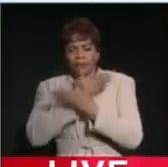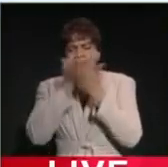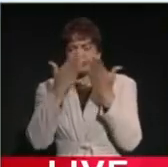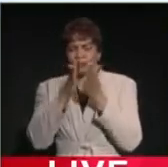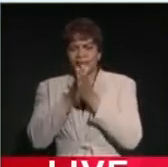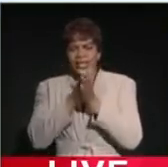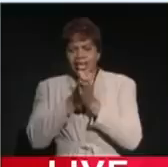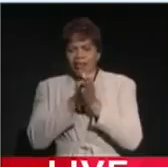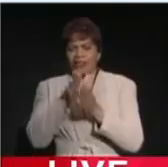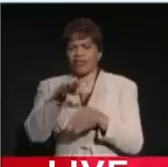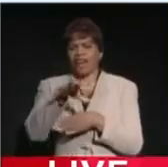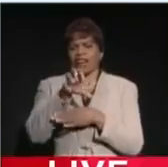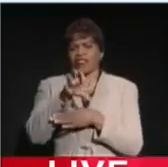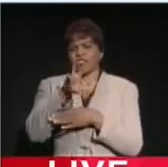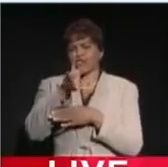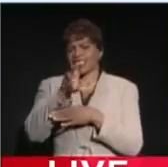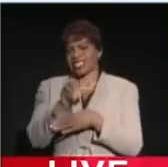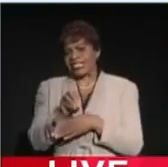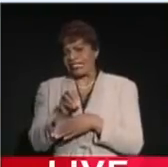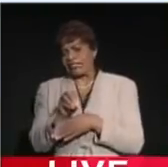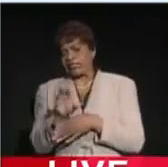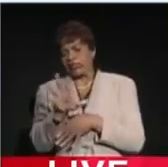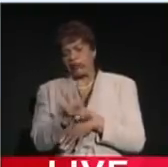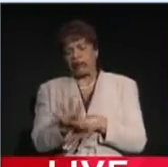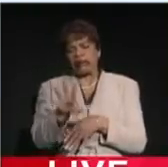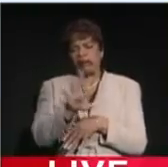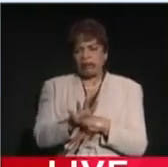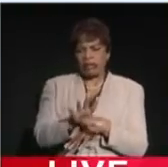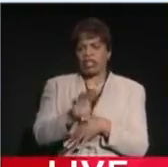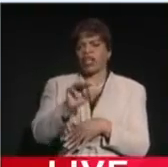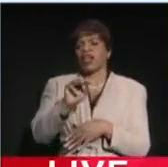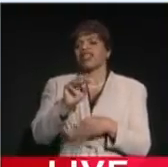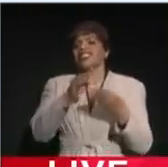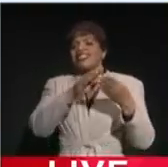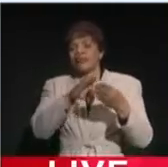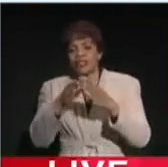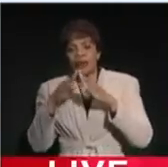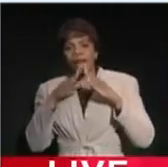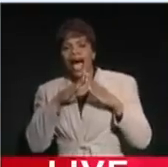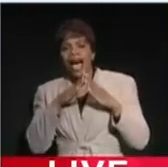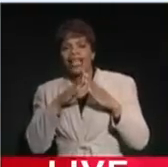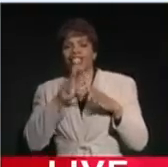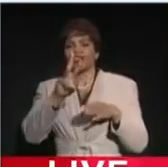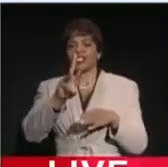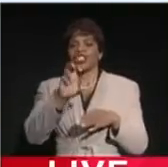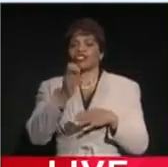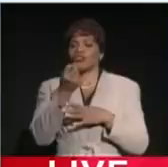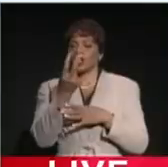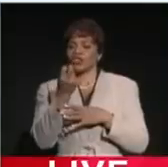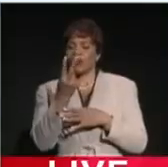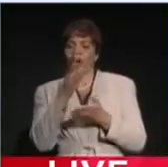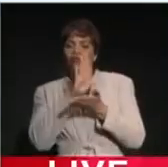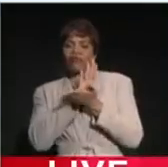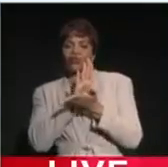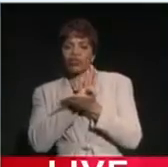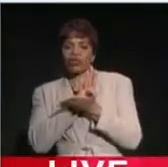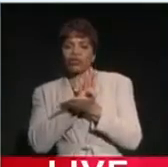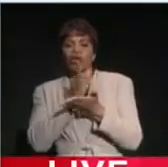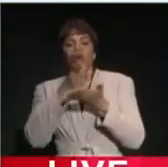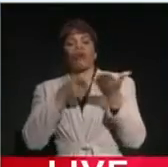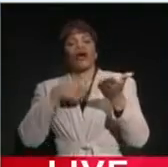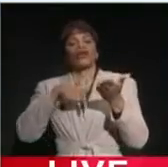of the 560-some-odd municipalities or the 612 schools. What we do need to do